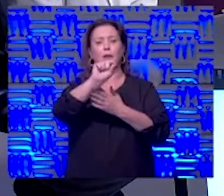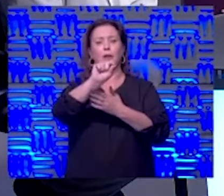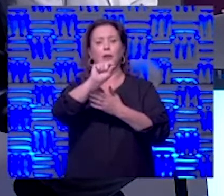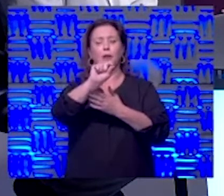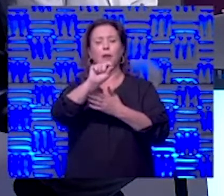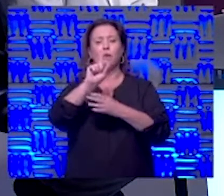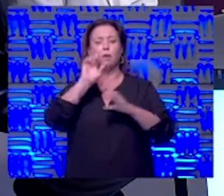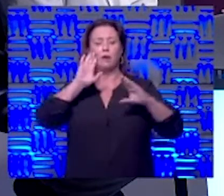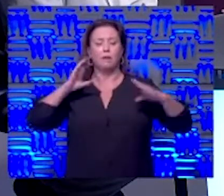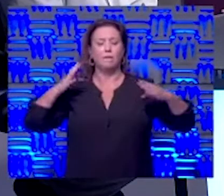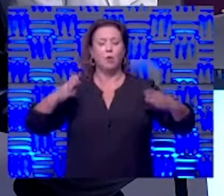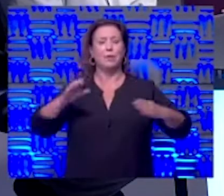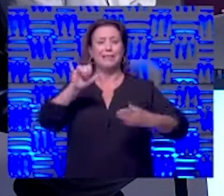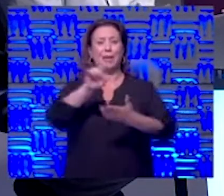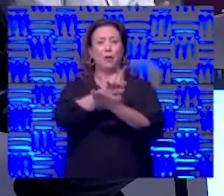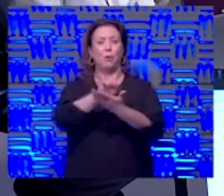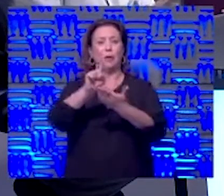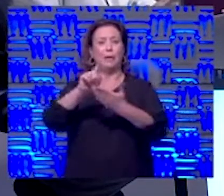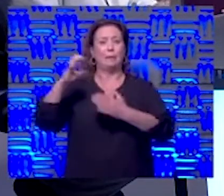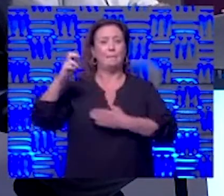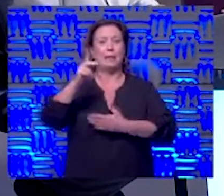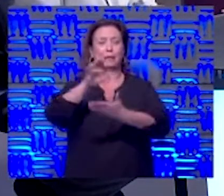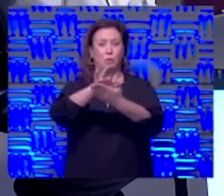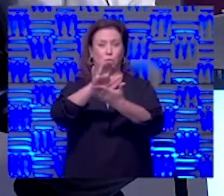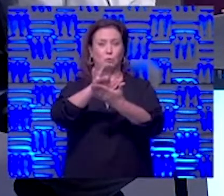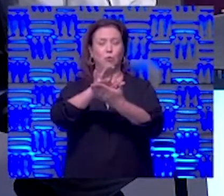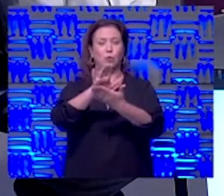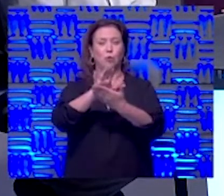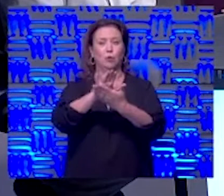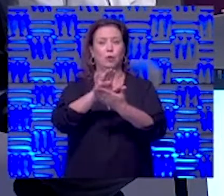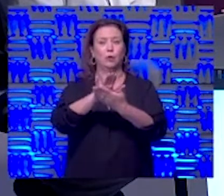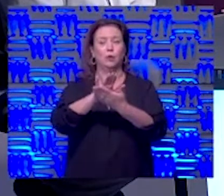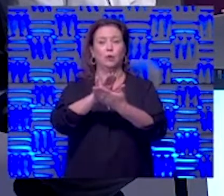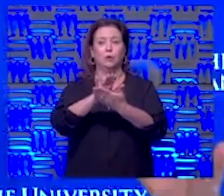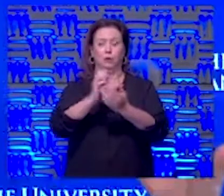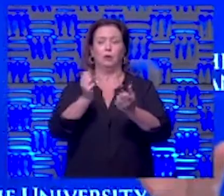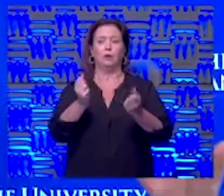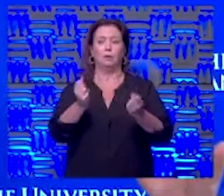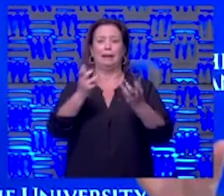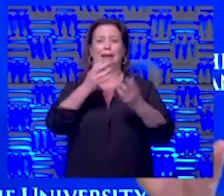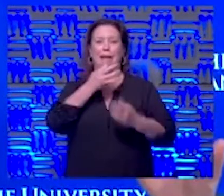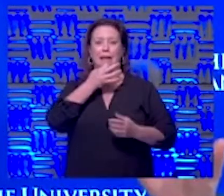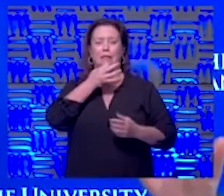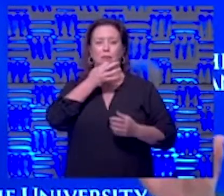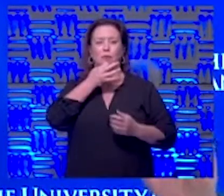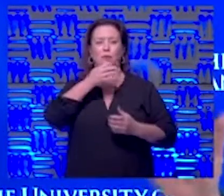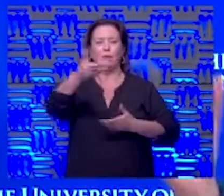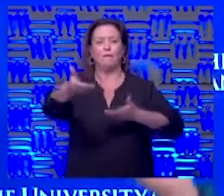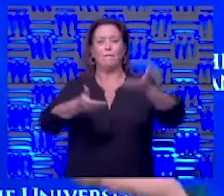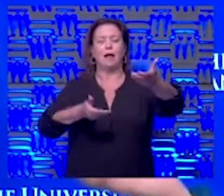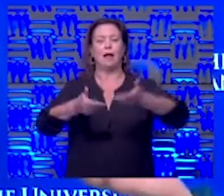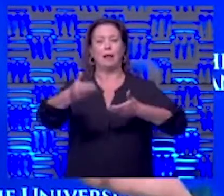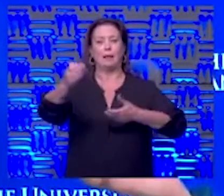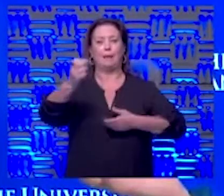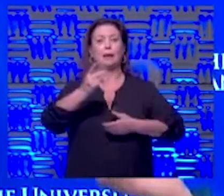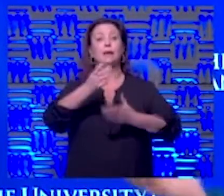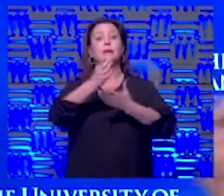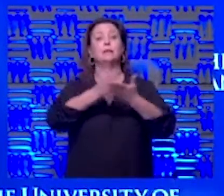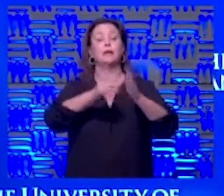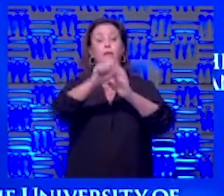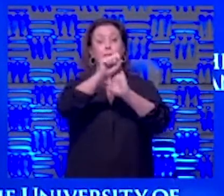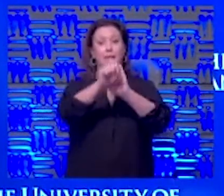going to be dedicating the whole week to back to school. We're going to have a lot of experts on, some from the